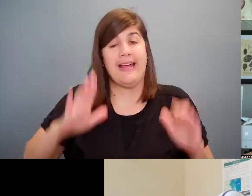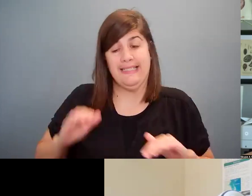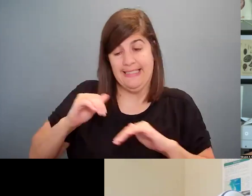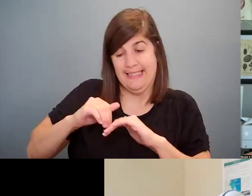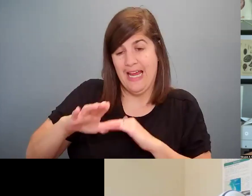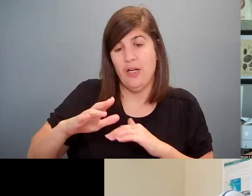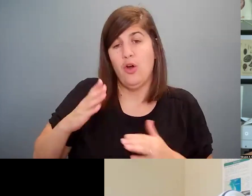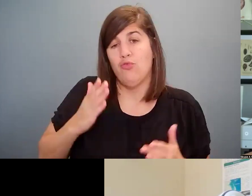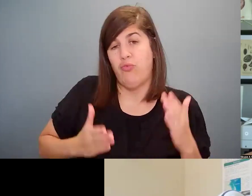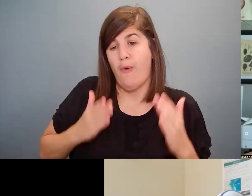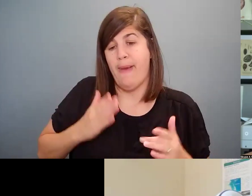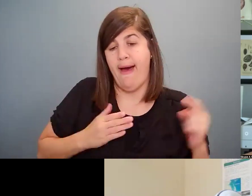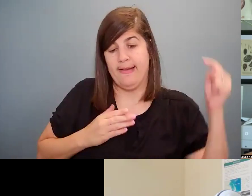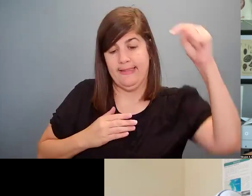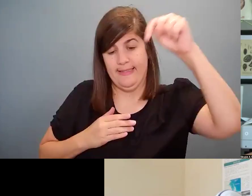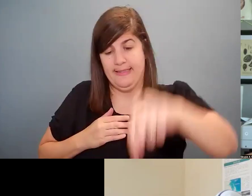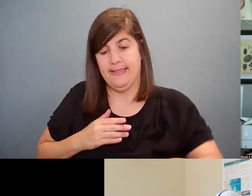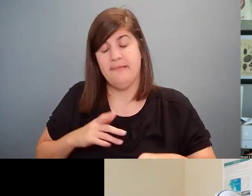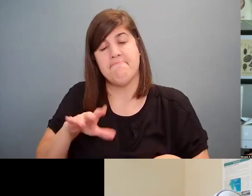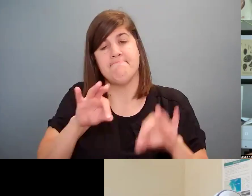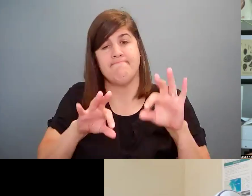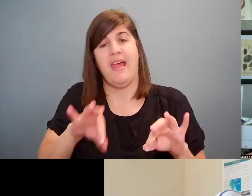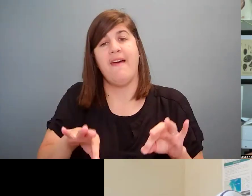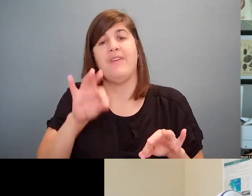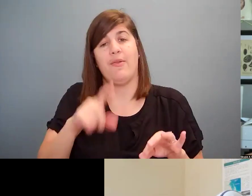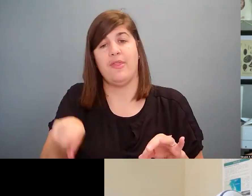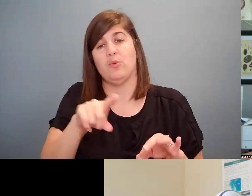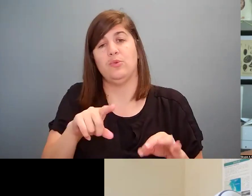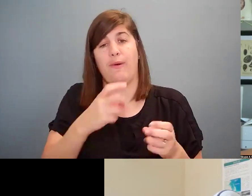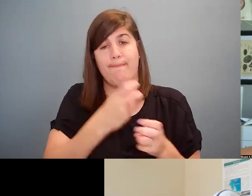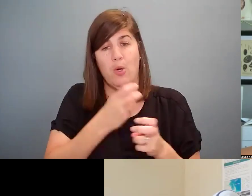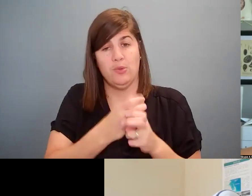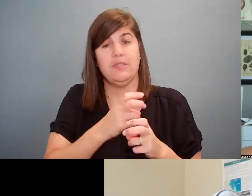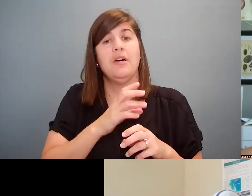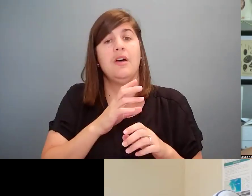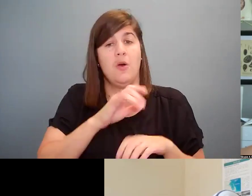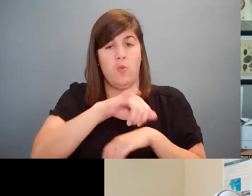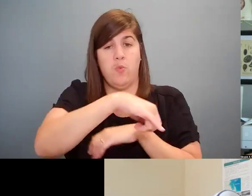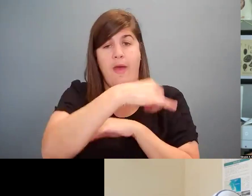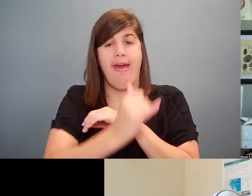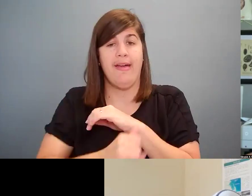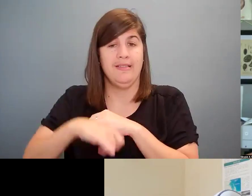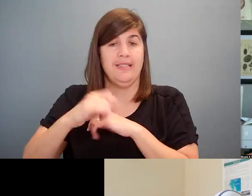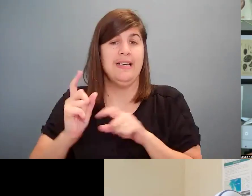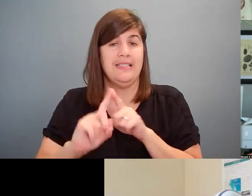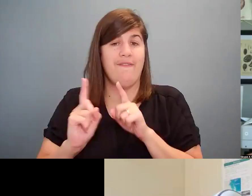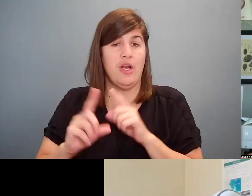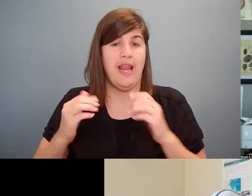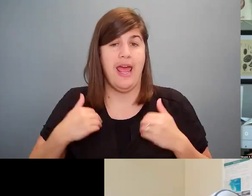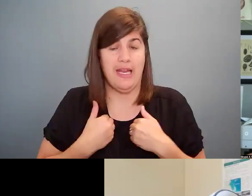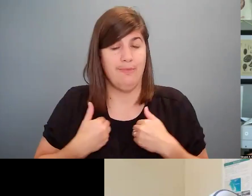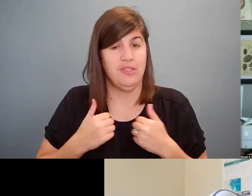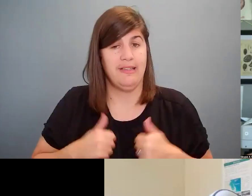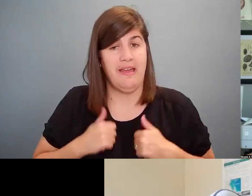sea and have come across whale falls where they find these bones of these whales with all of the animals living in them. It's a really cool